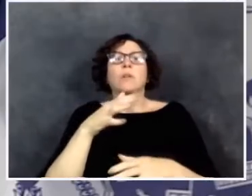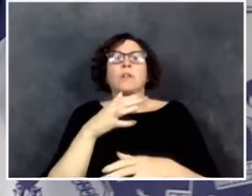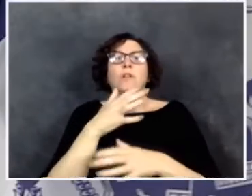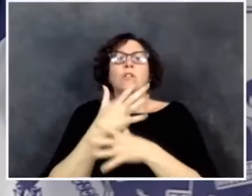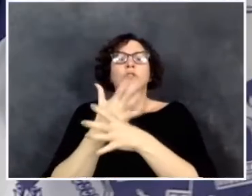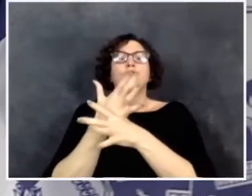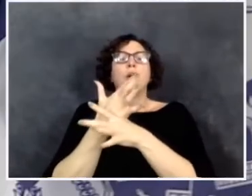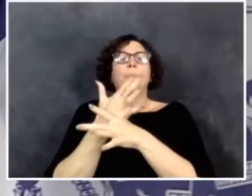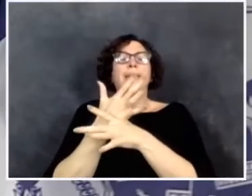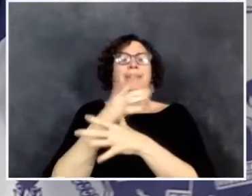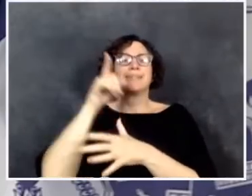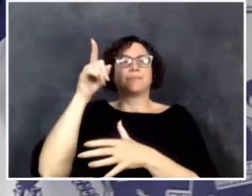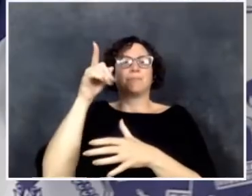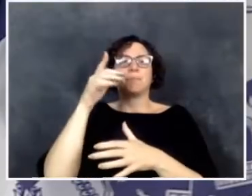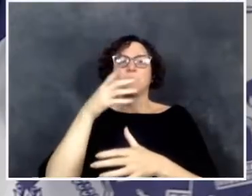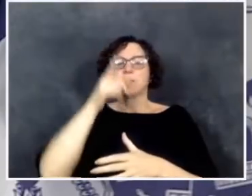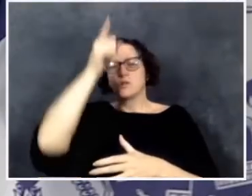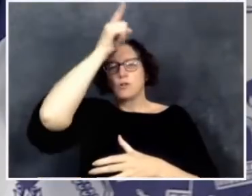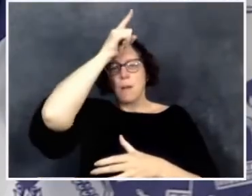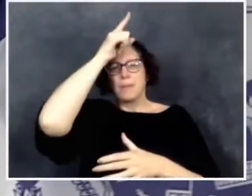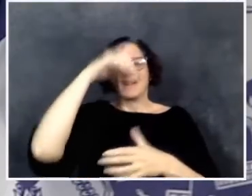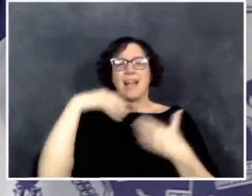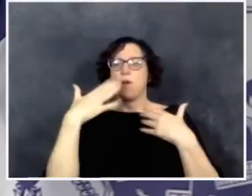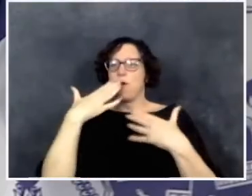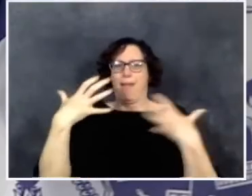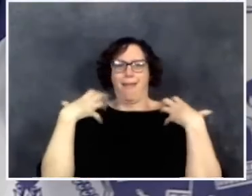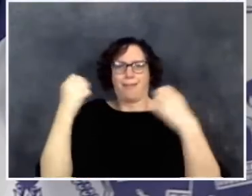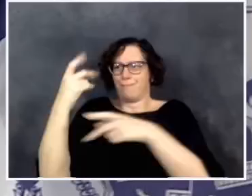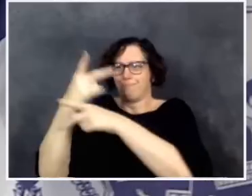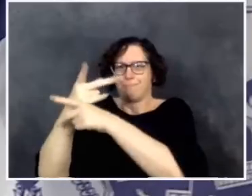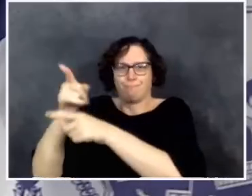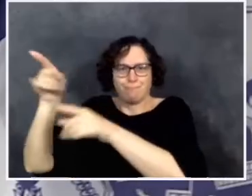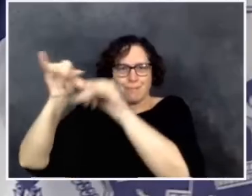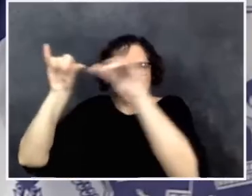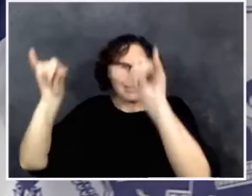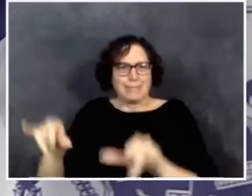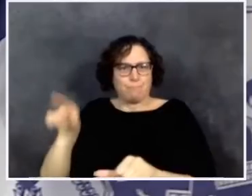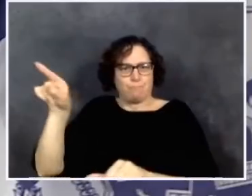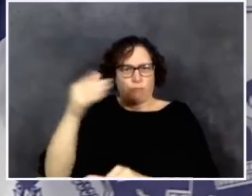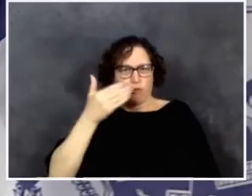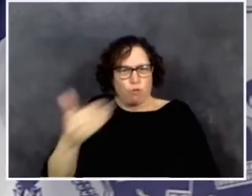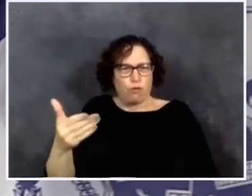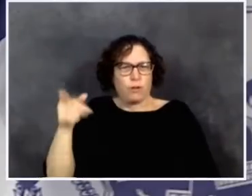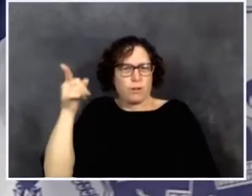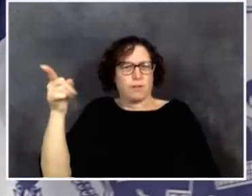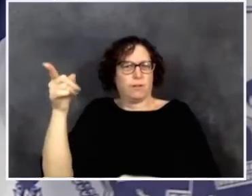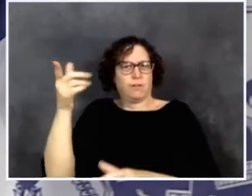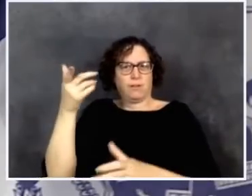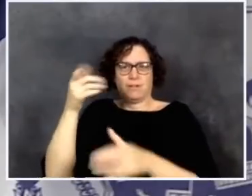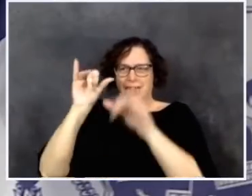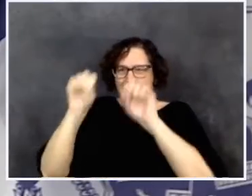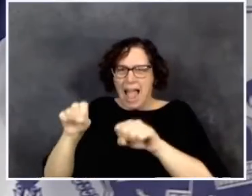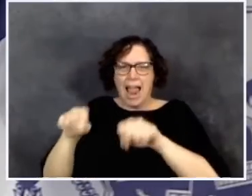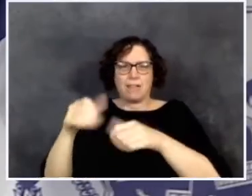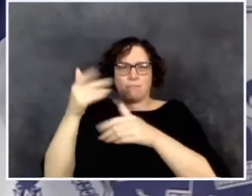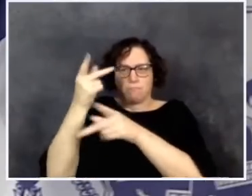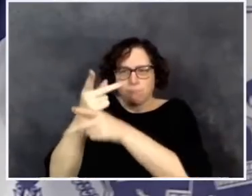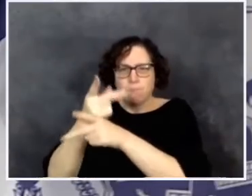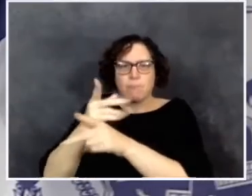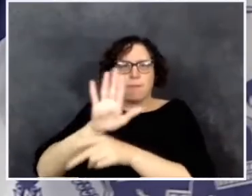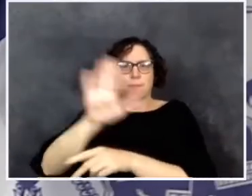damage. And you can see it's like night and day compared to the United States. So those are some of the things I think immediately. We're going